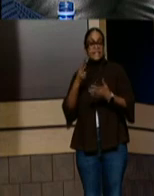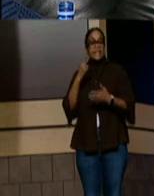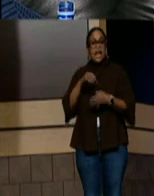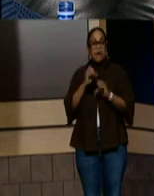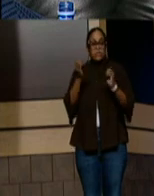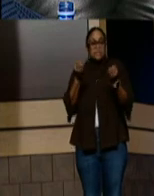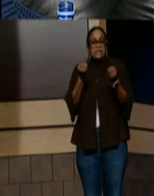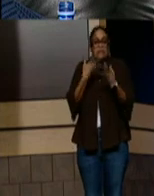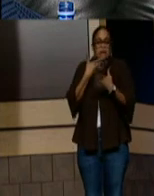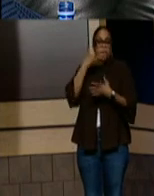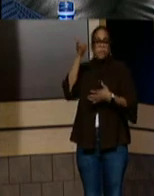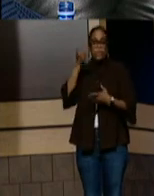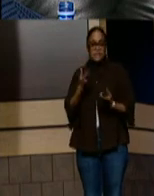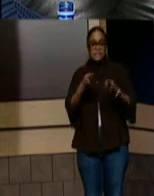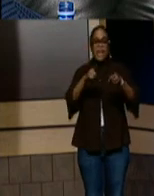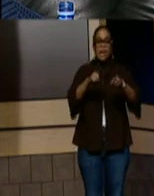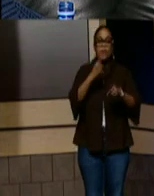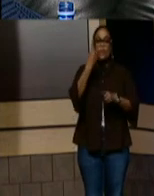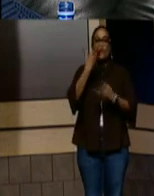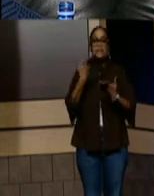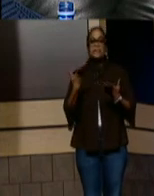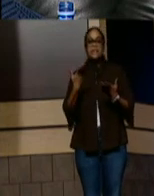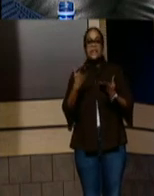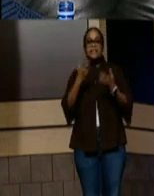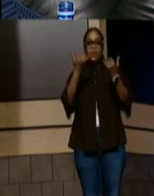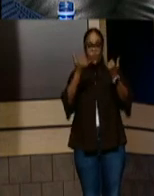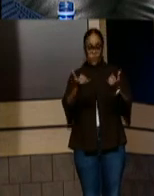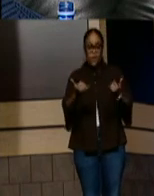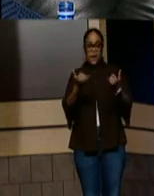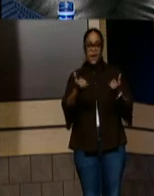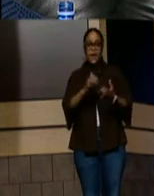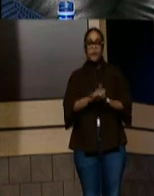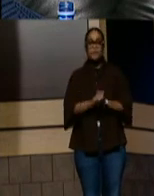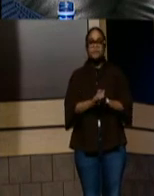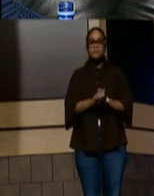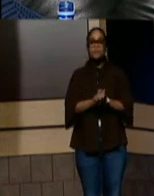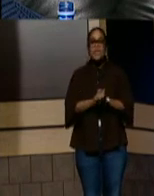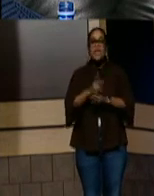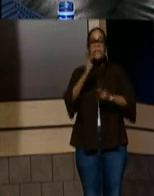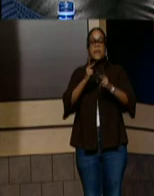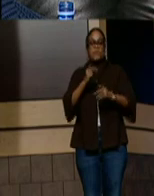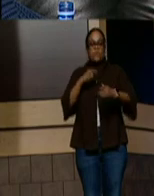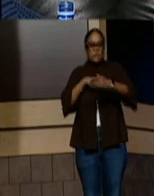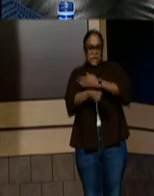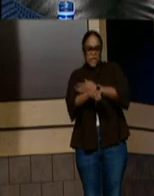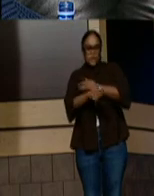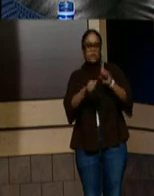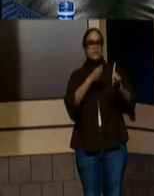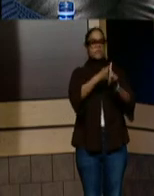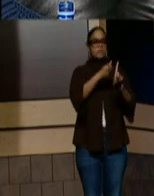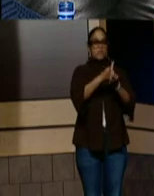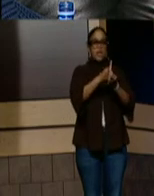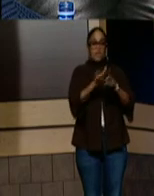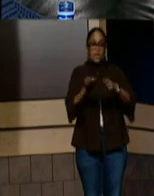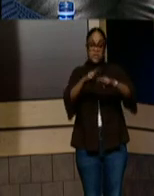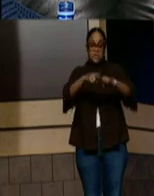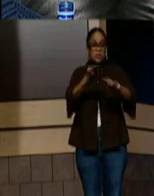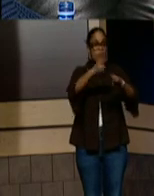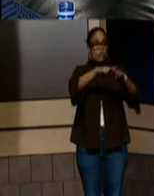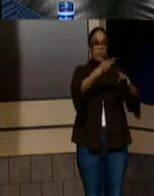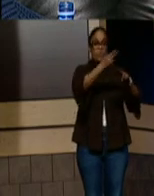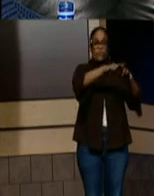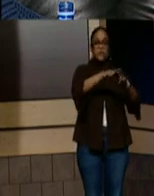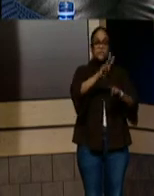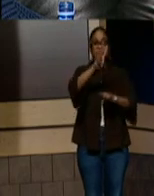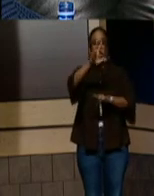upon me. In one of the states right now, Oregon or wherever, the suicide rate has increased 23%.